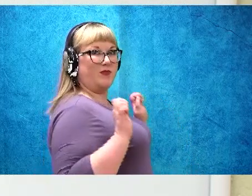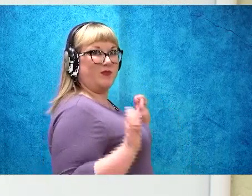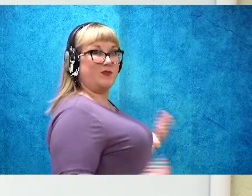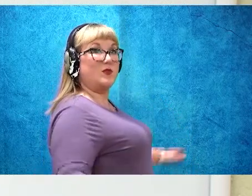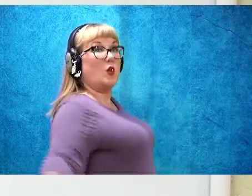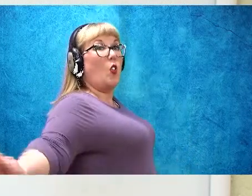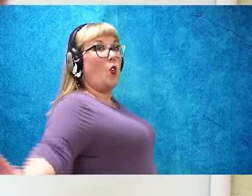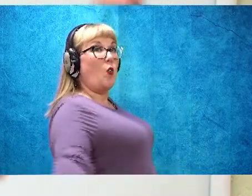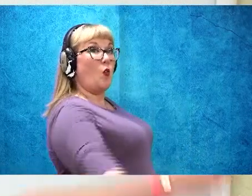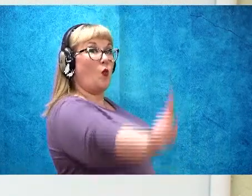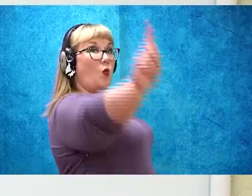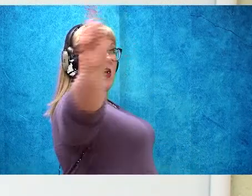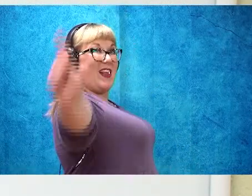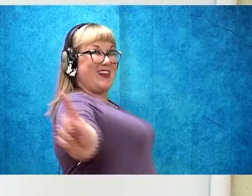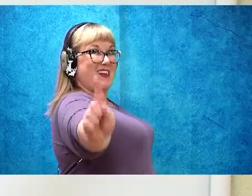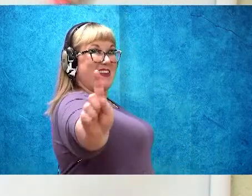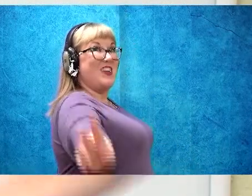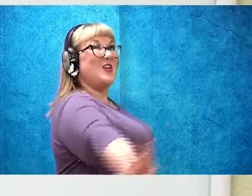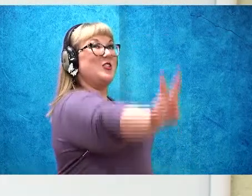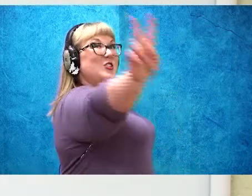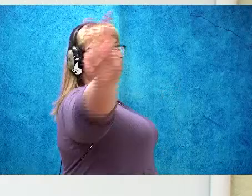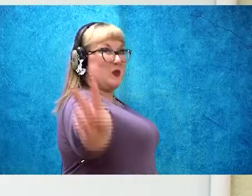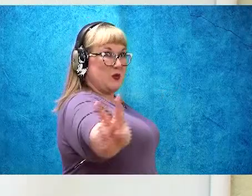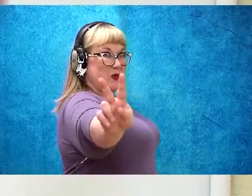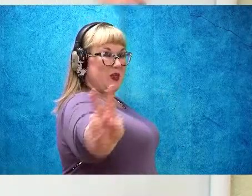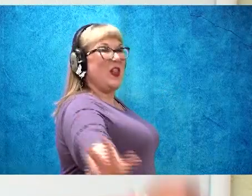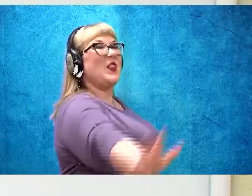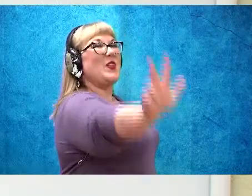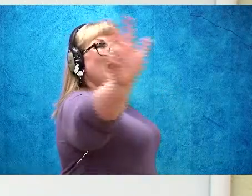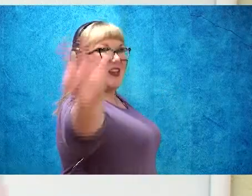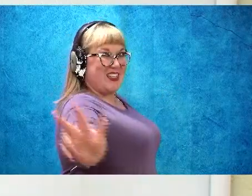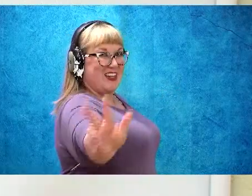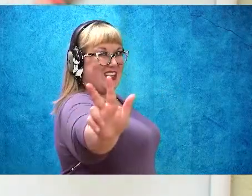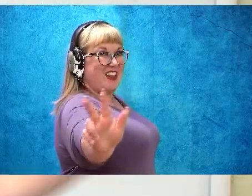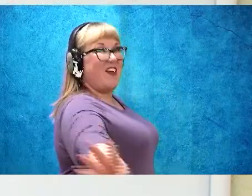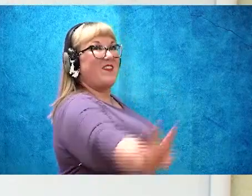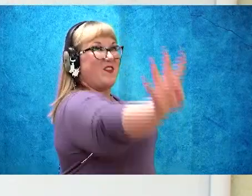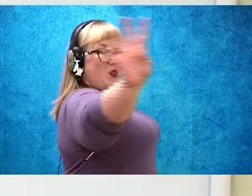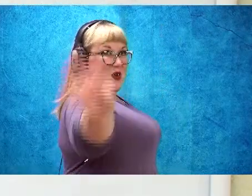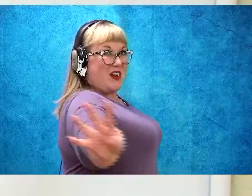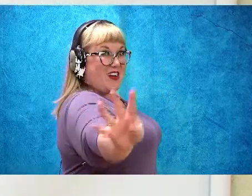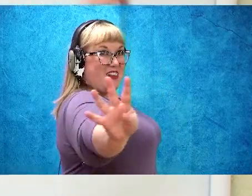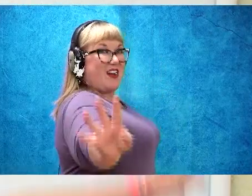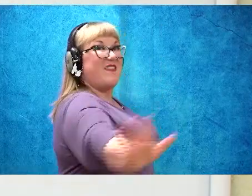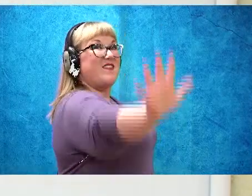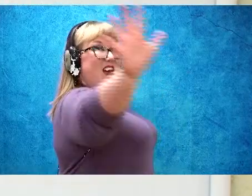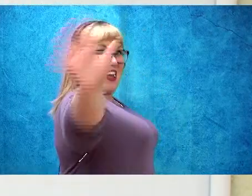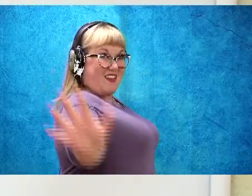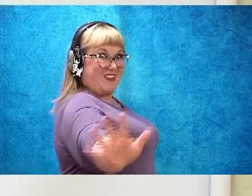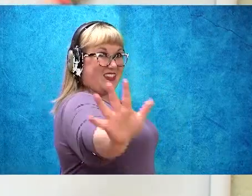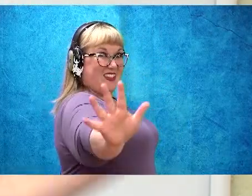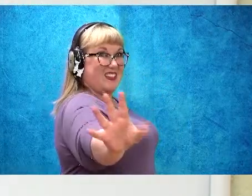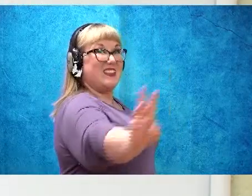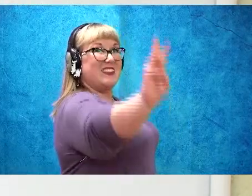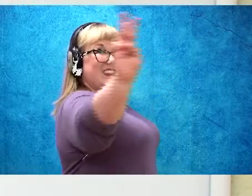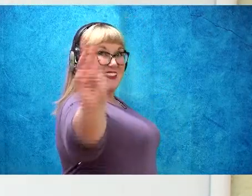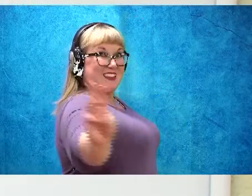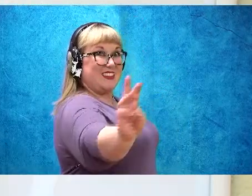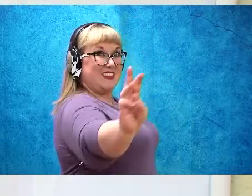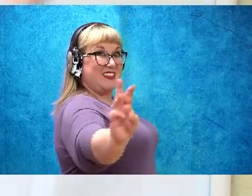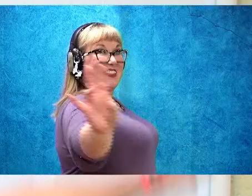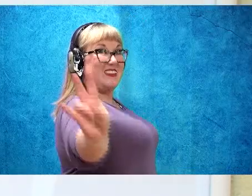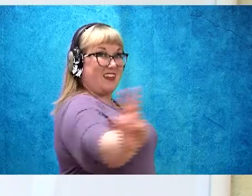circles. 1, 2, 3, 4, 5,